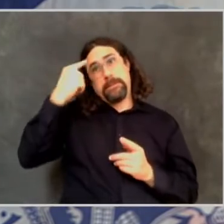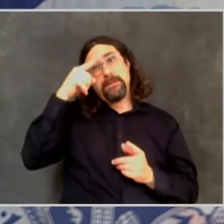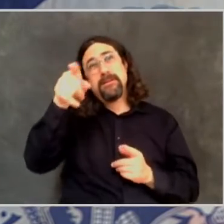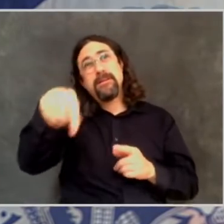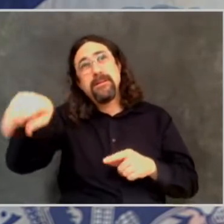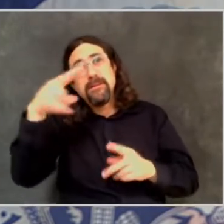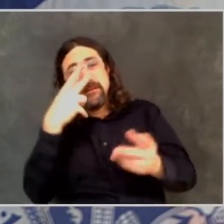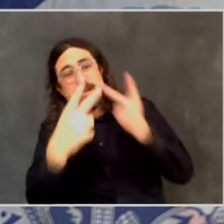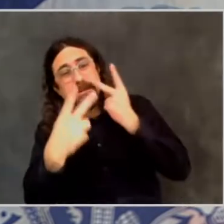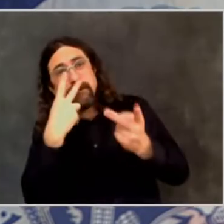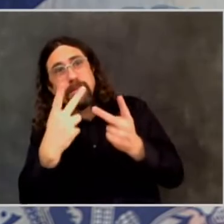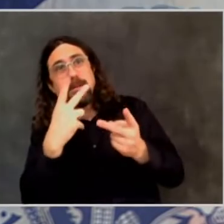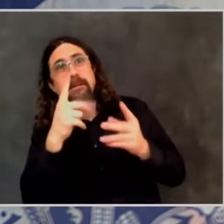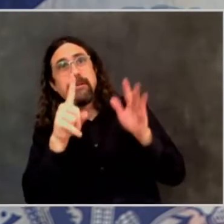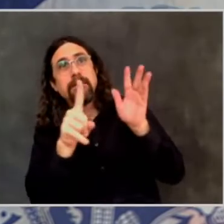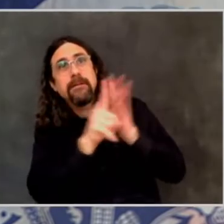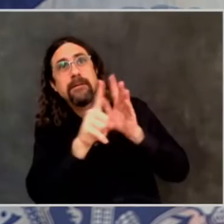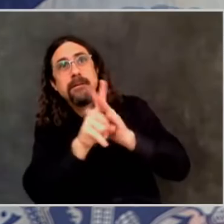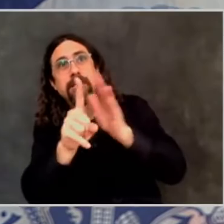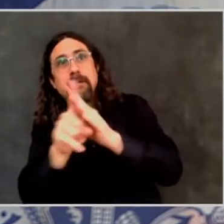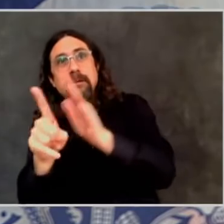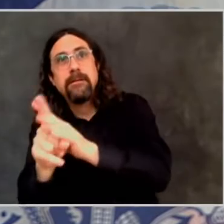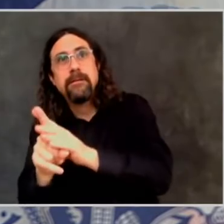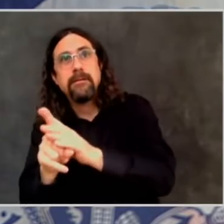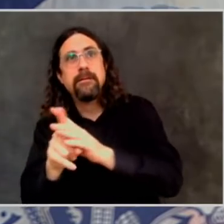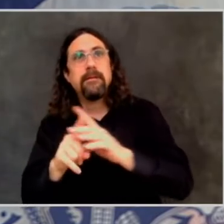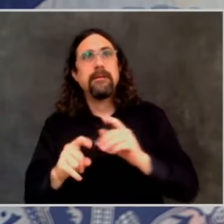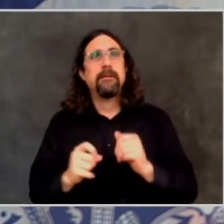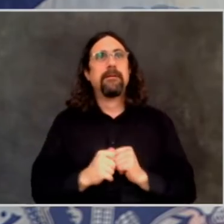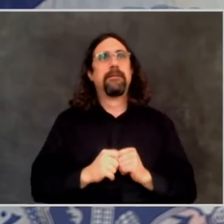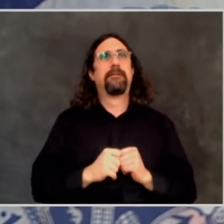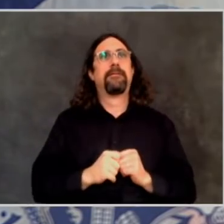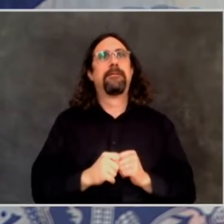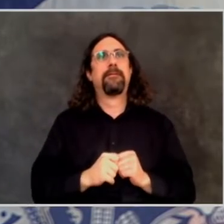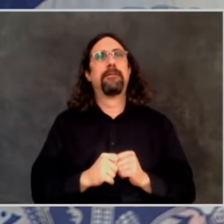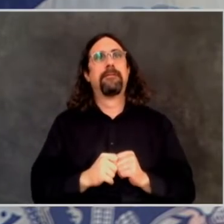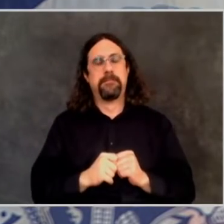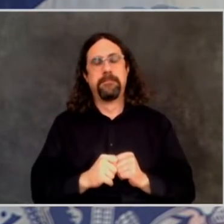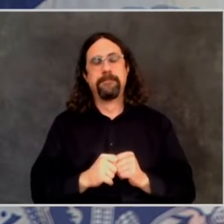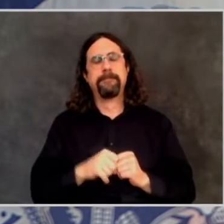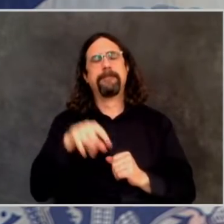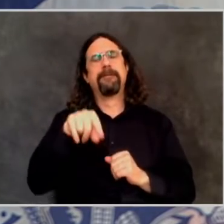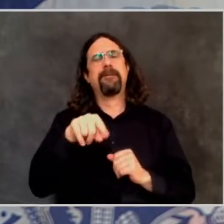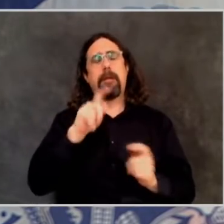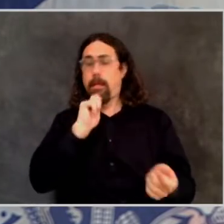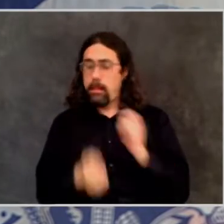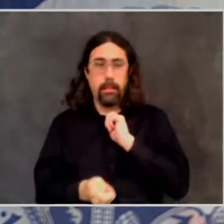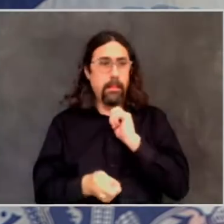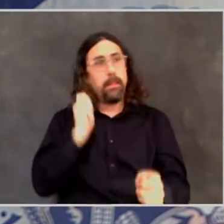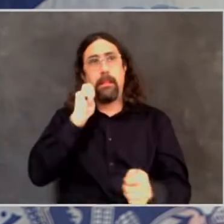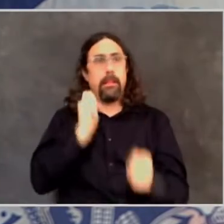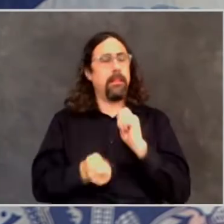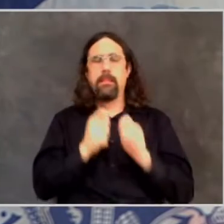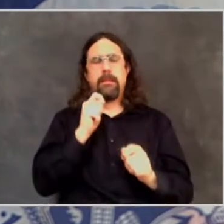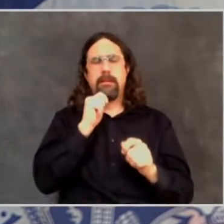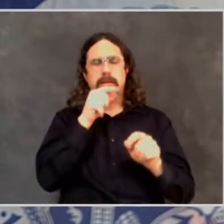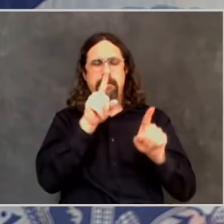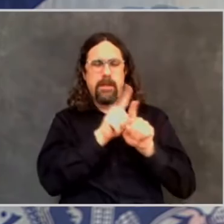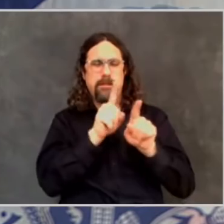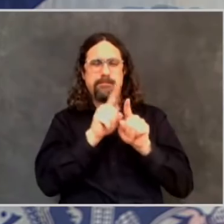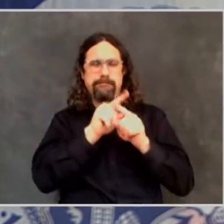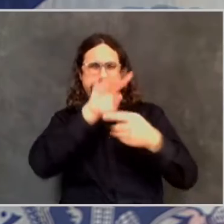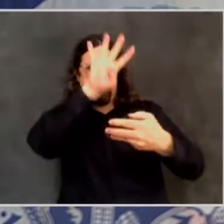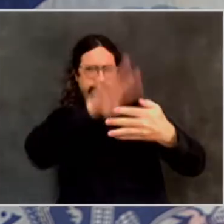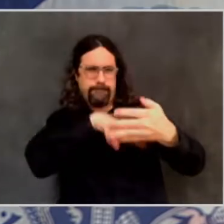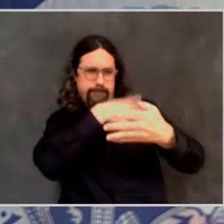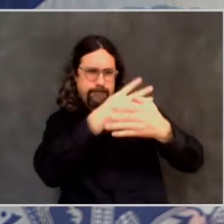consistent. I don't think it ever is the kind of thing you're talking about has happened in a few other cities. But we will keep updating it. And if the